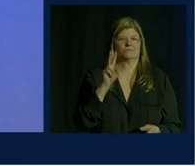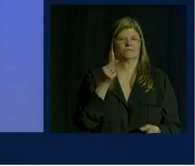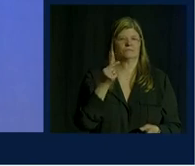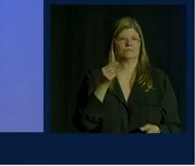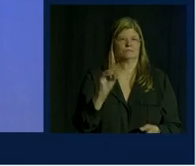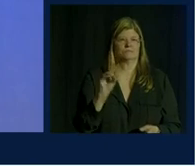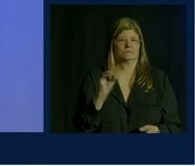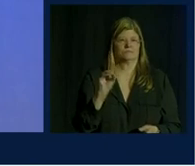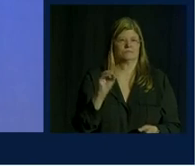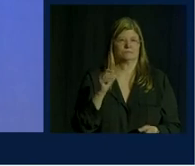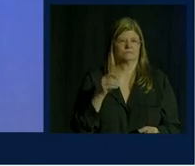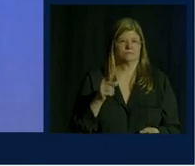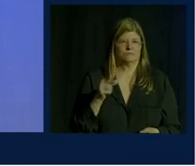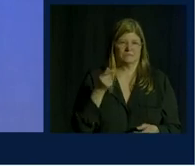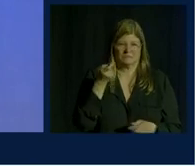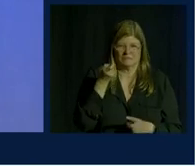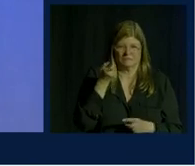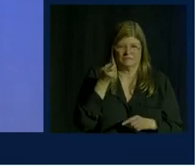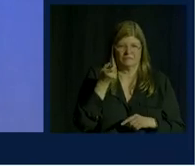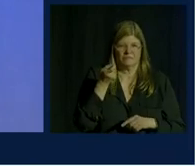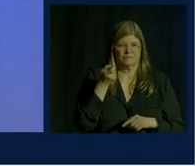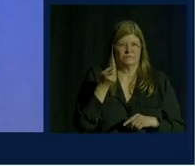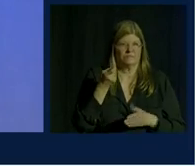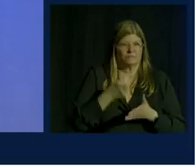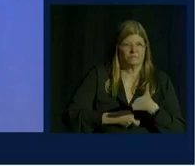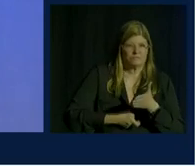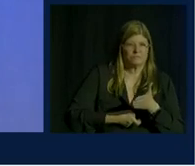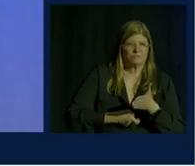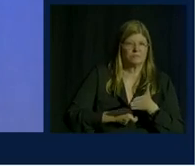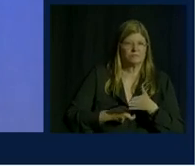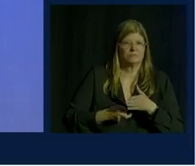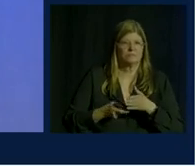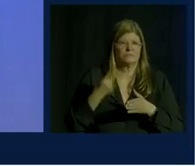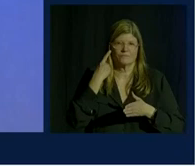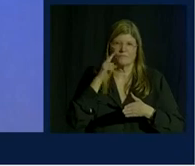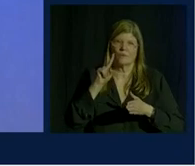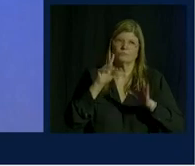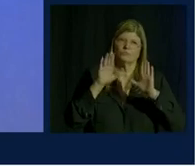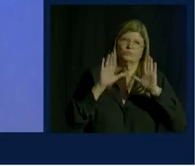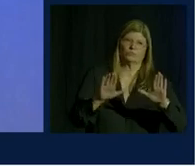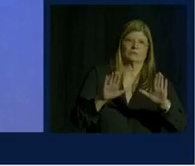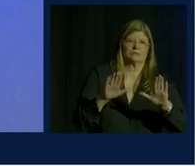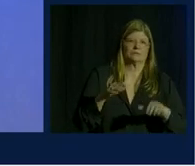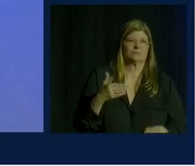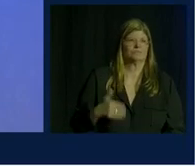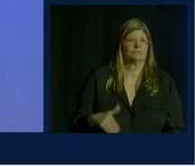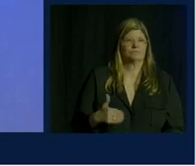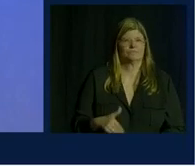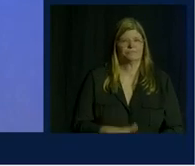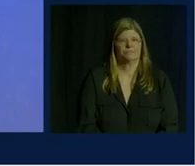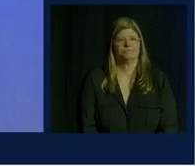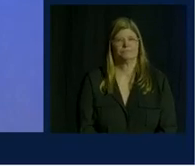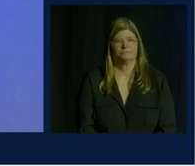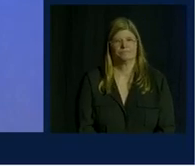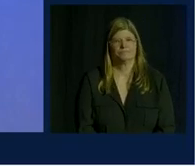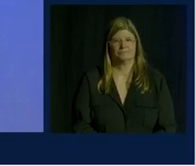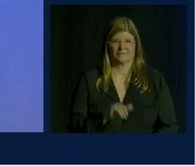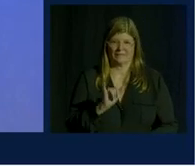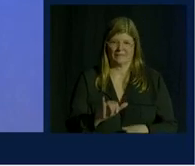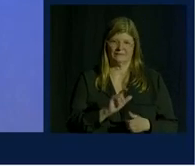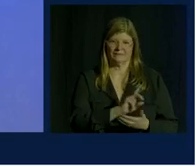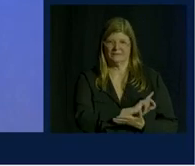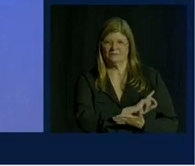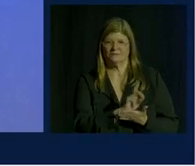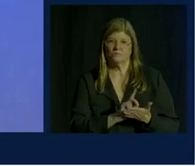minimal cost to themselves, which I think is huge. And both of you all, it sounds like, in the design, not only from the consumer side of the house, but